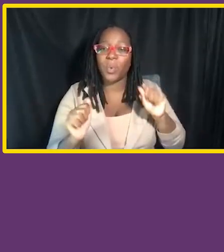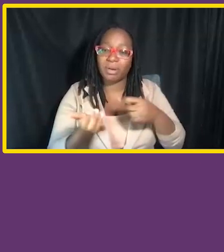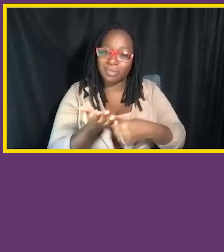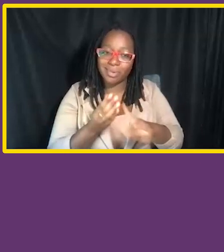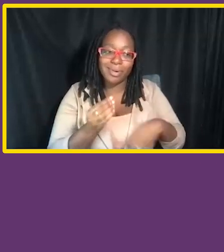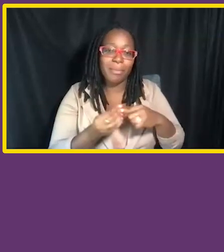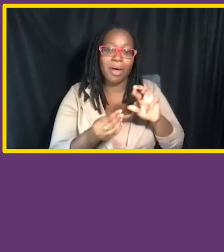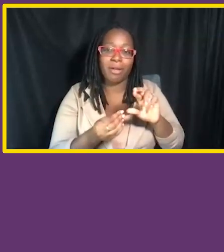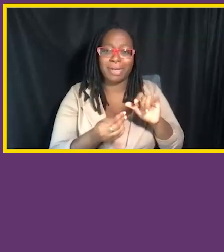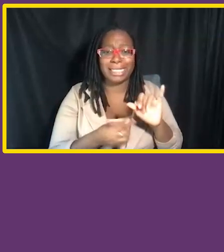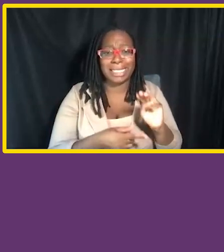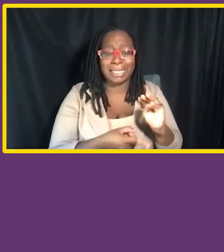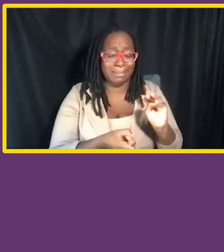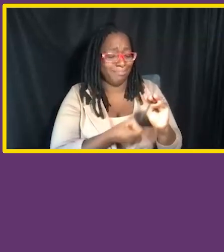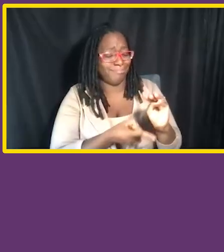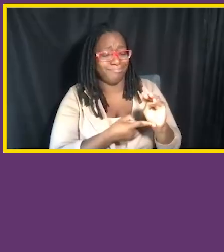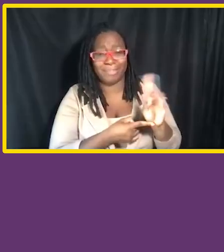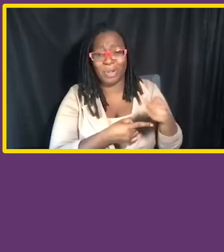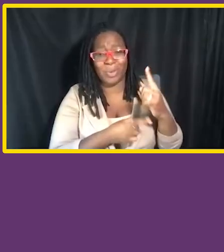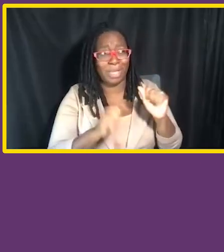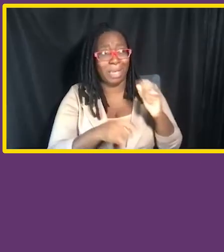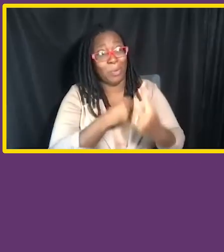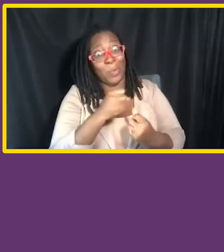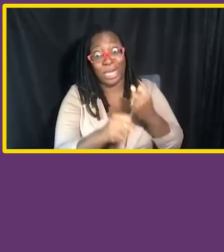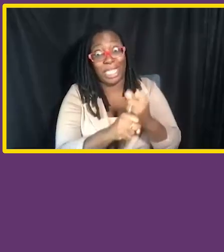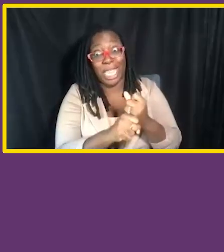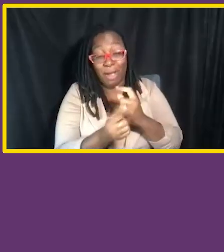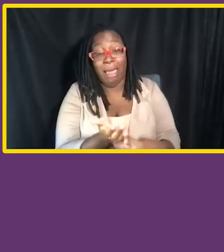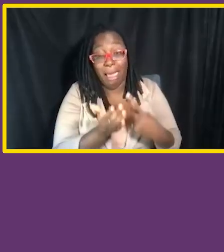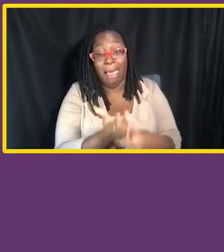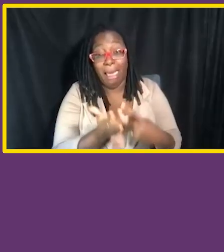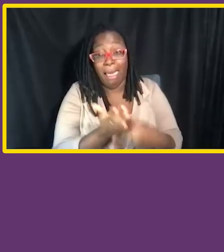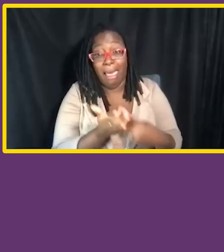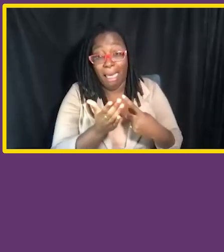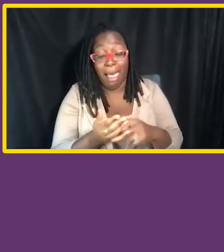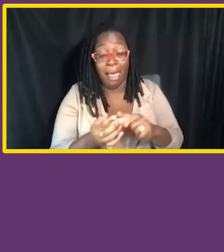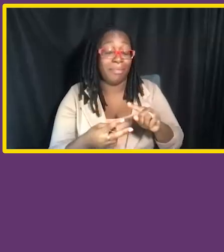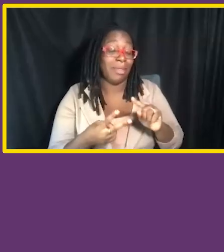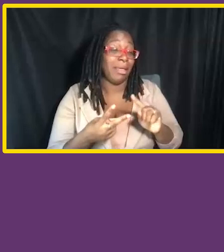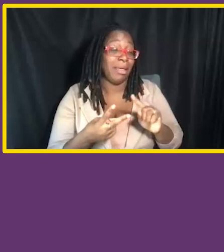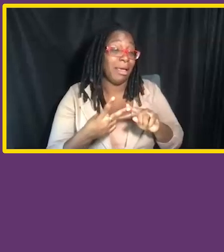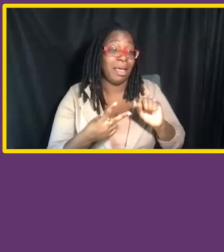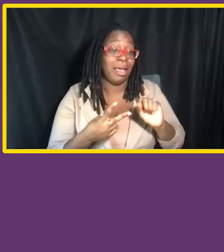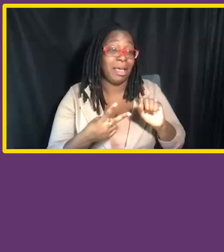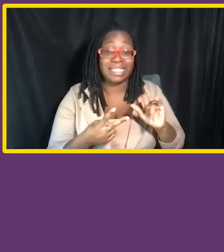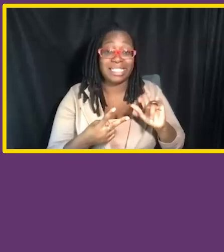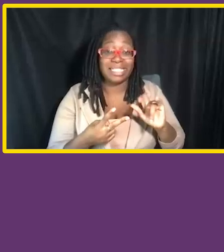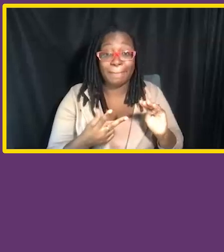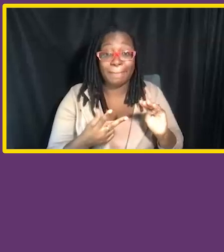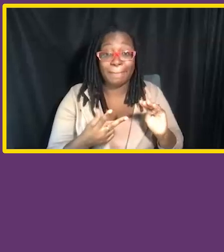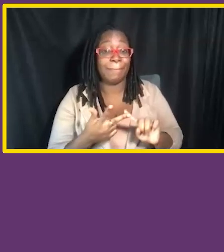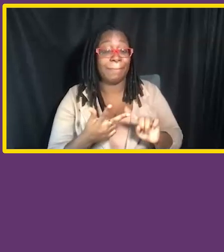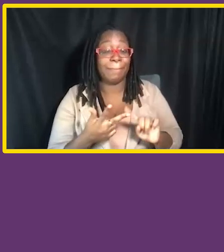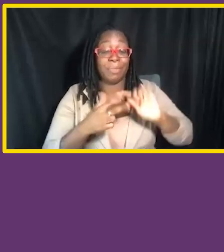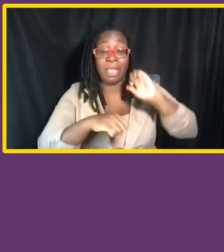year just covering that topic. And then we're talking about sexism and patriarchy and misogyny. And we can spend a year just talking about